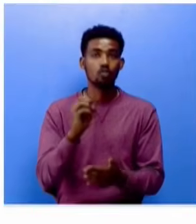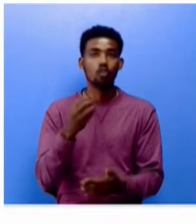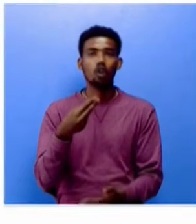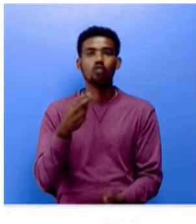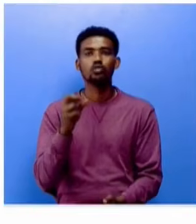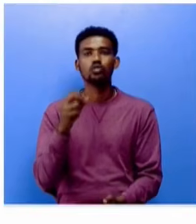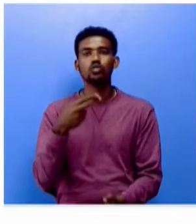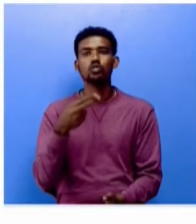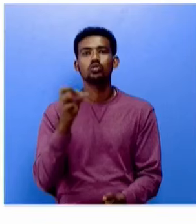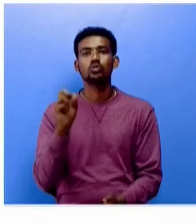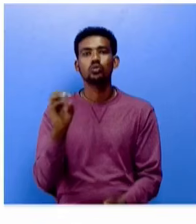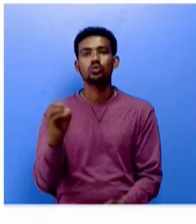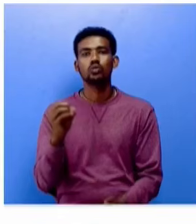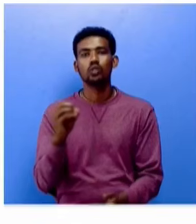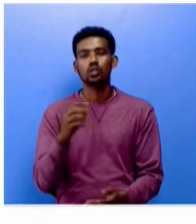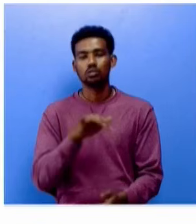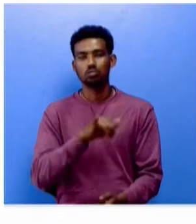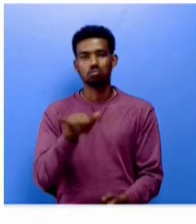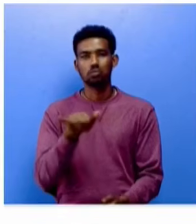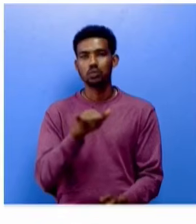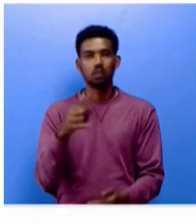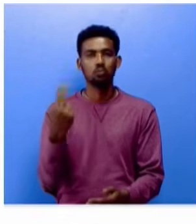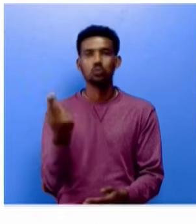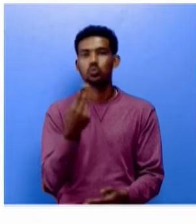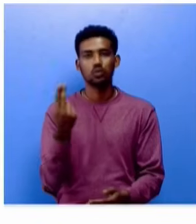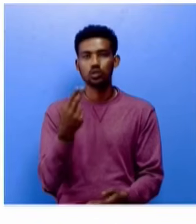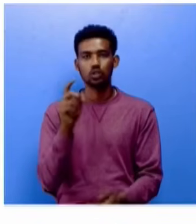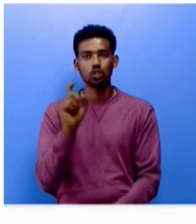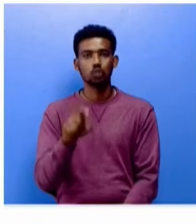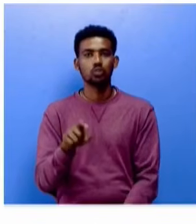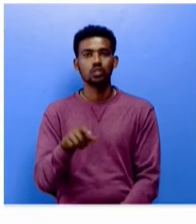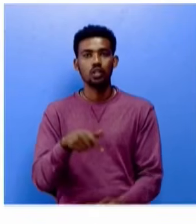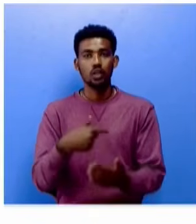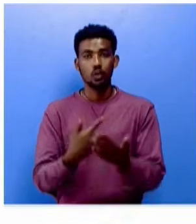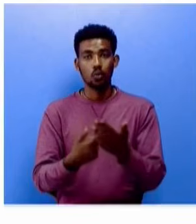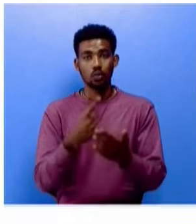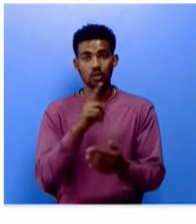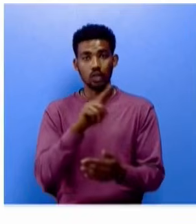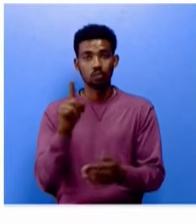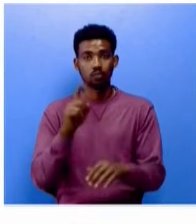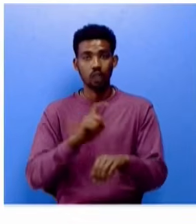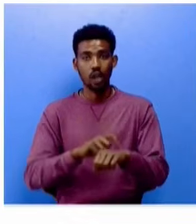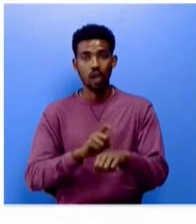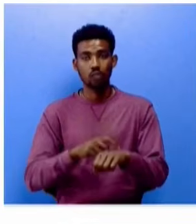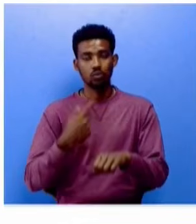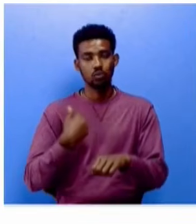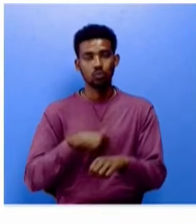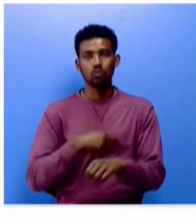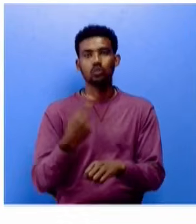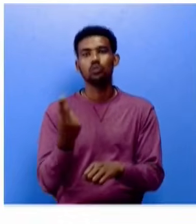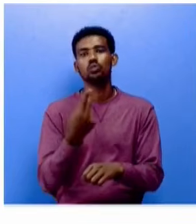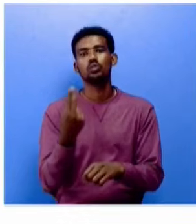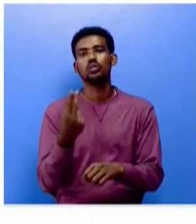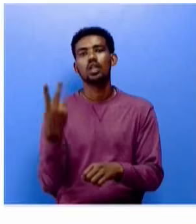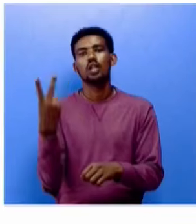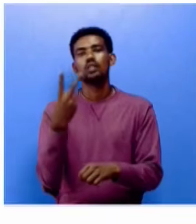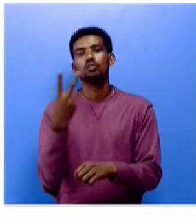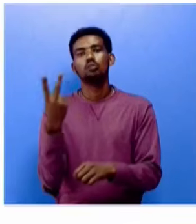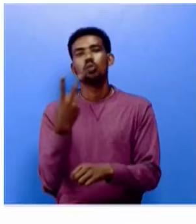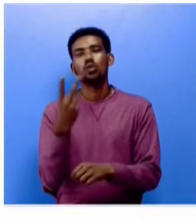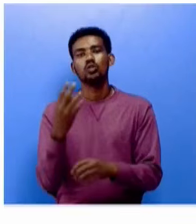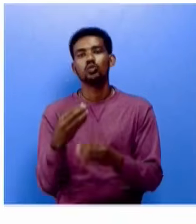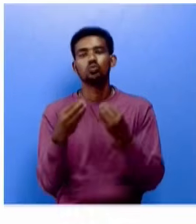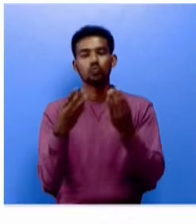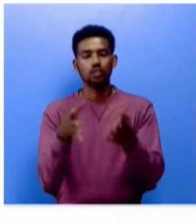what? Should. Because sometimes we can use ought to and the should to